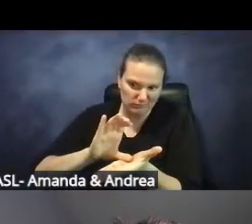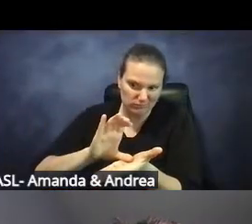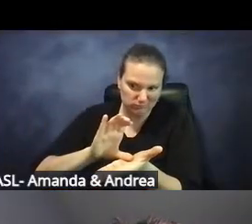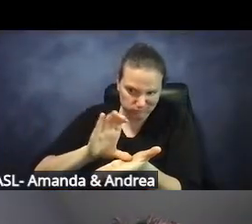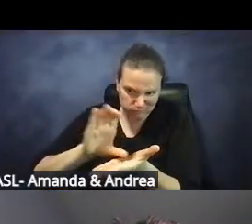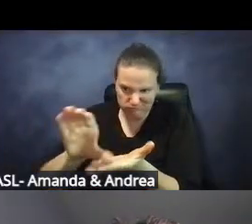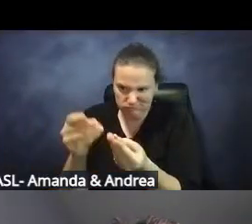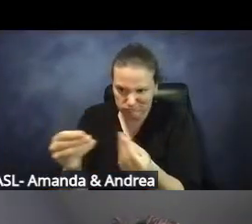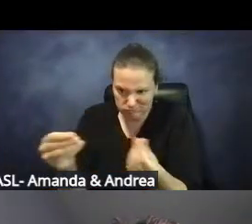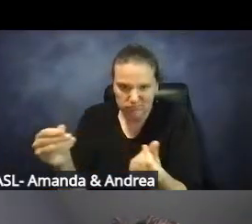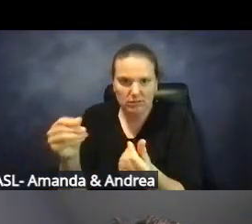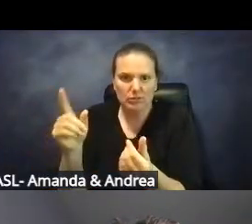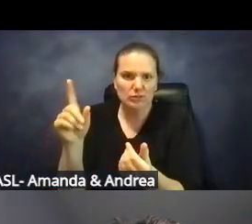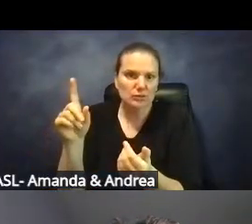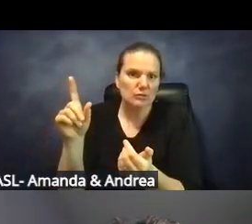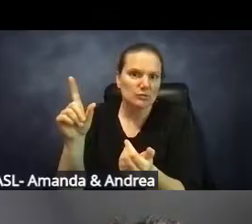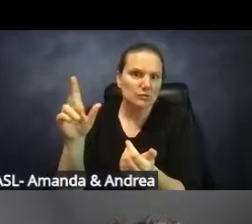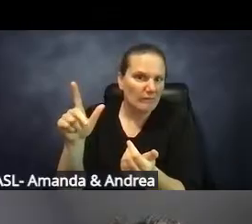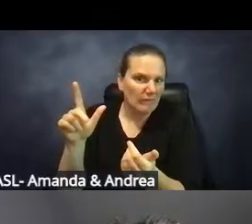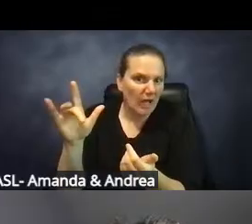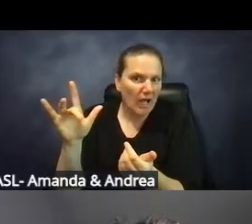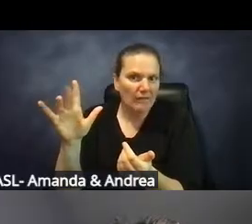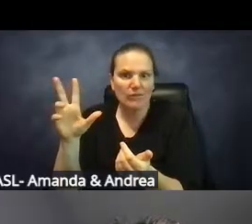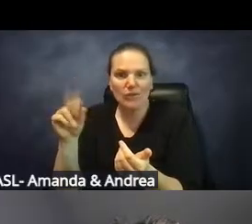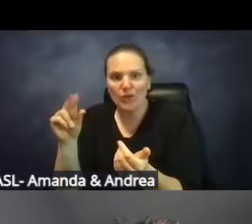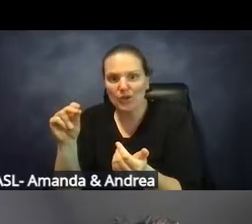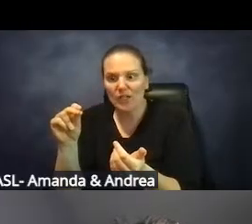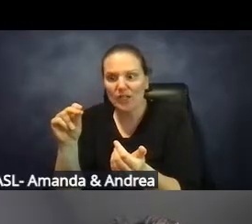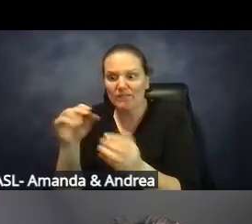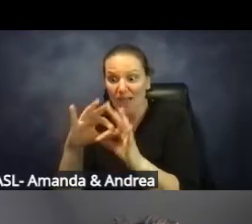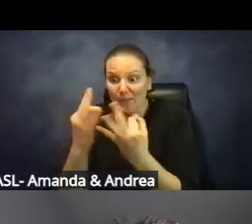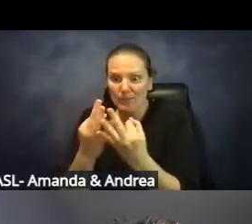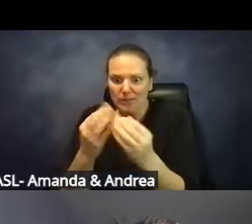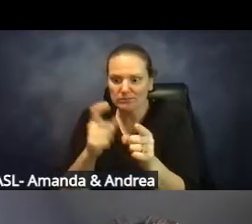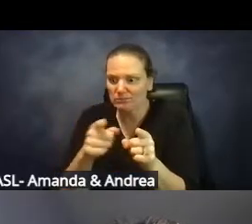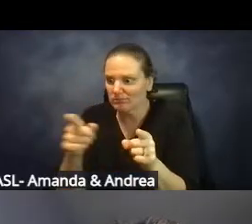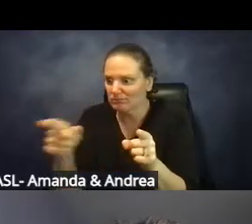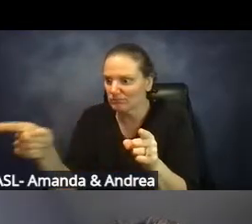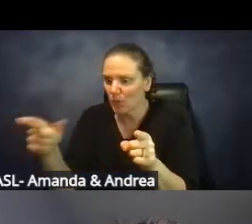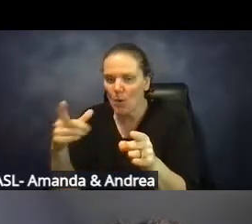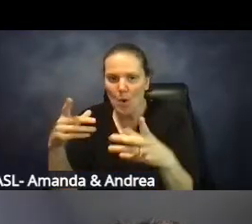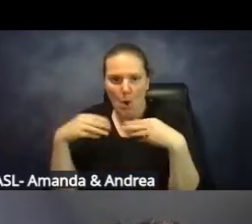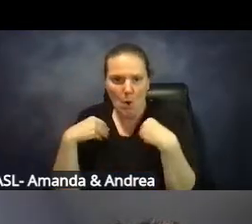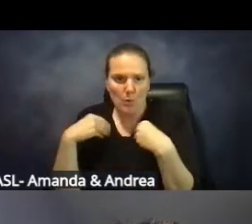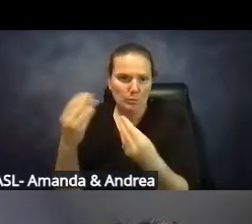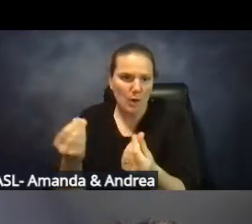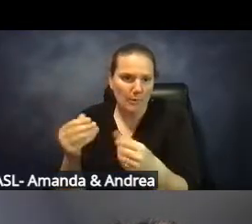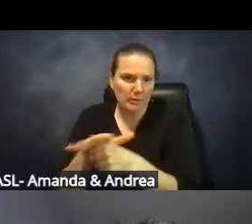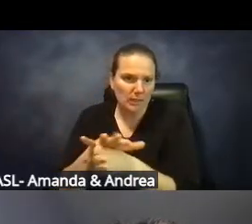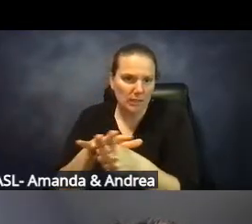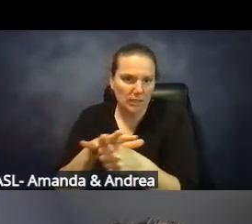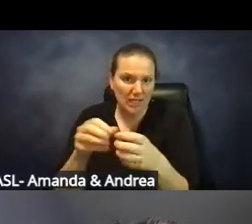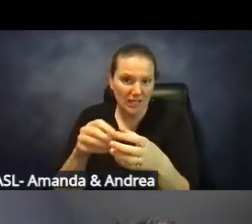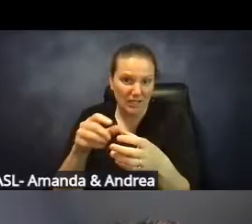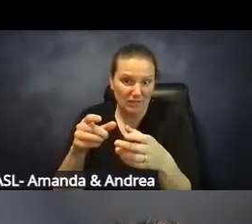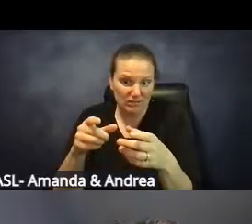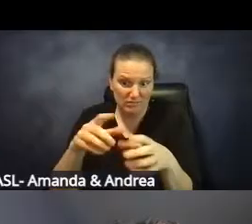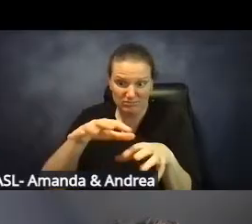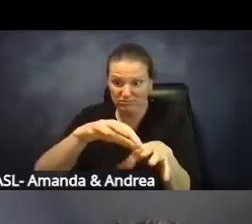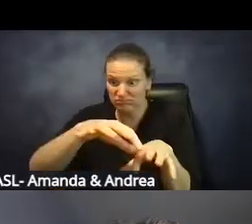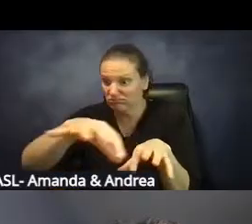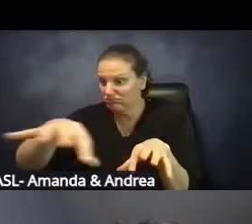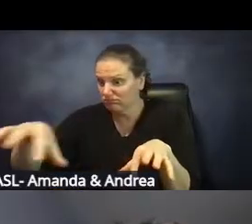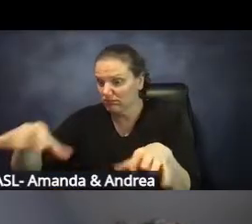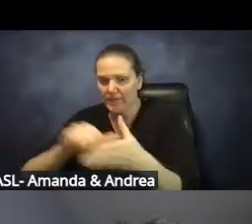25, 30 identified families who own property in that expansion area,